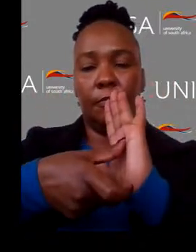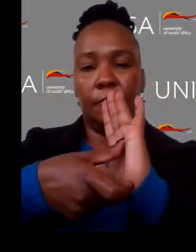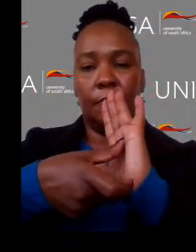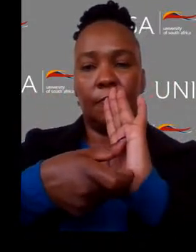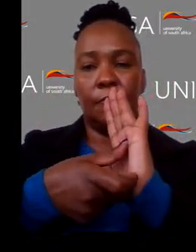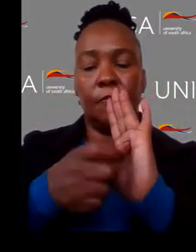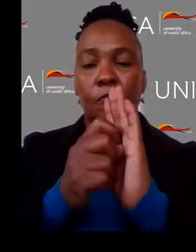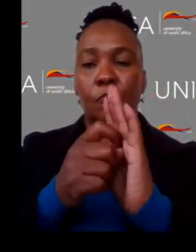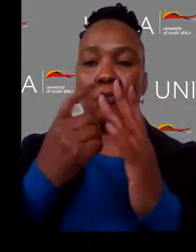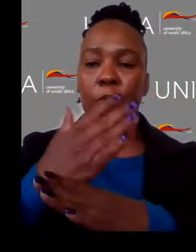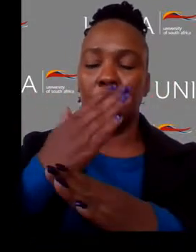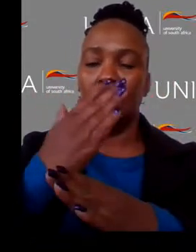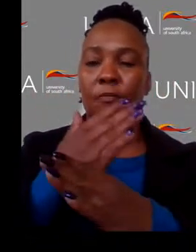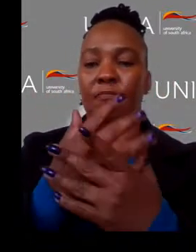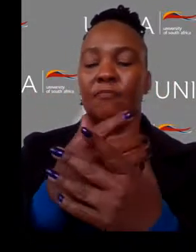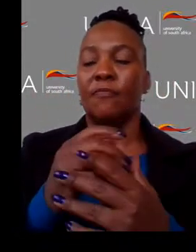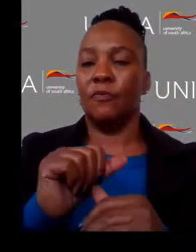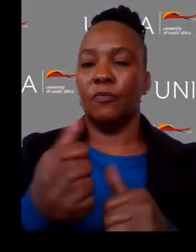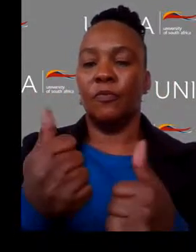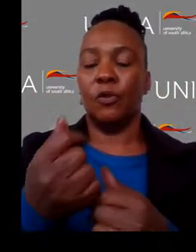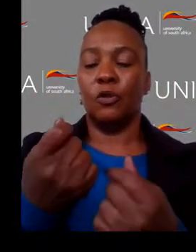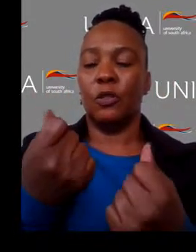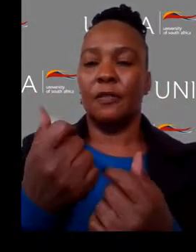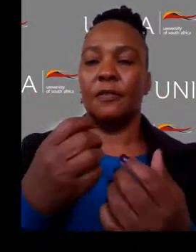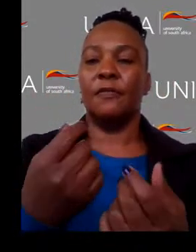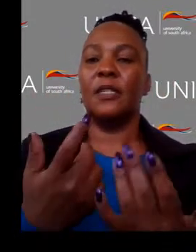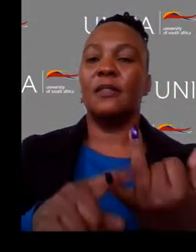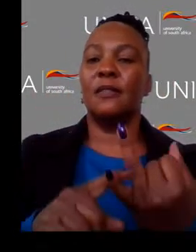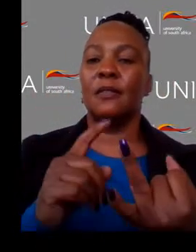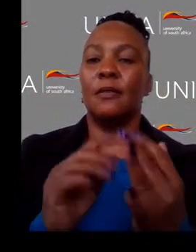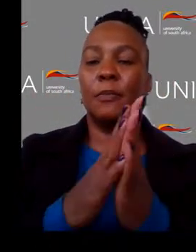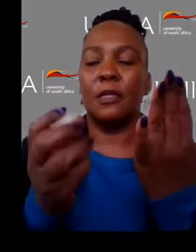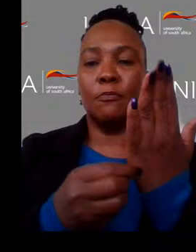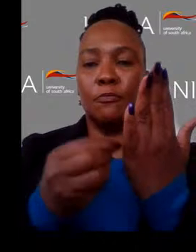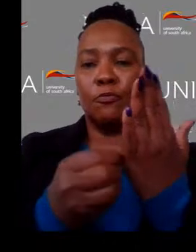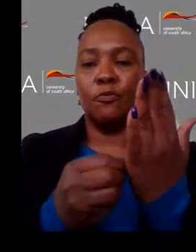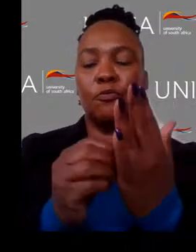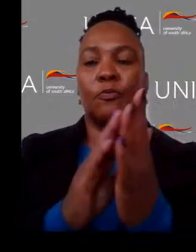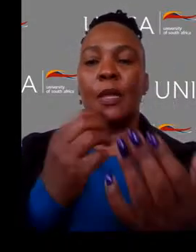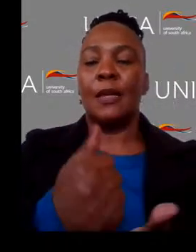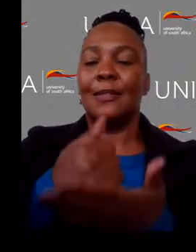caters for their tuition fees, prescribed books, assistive devices.